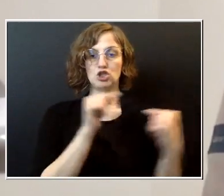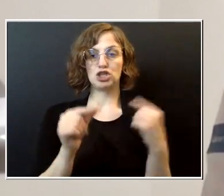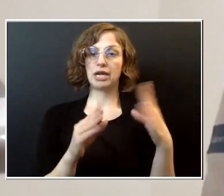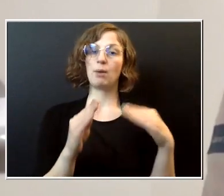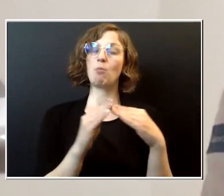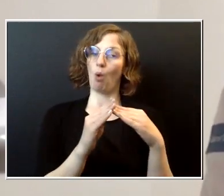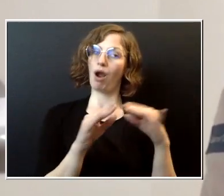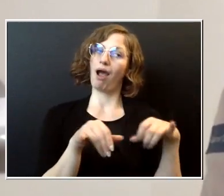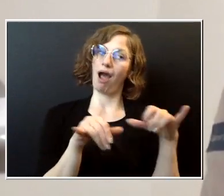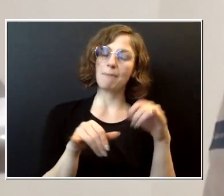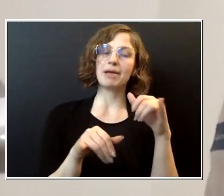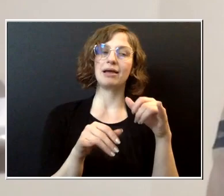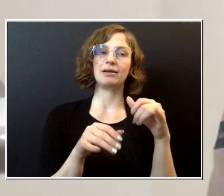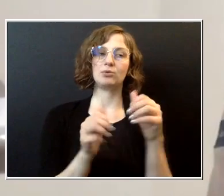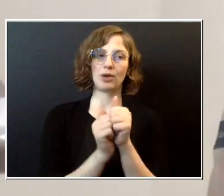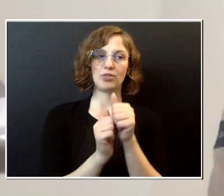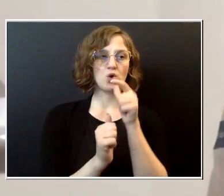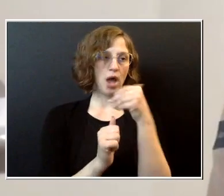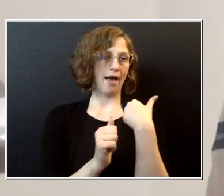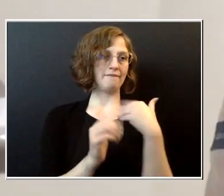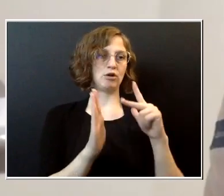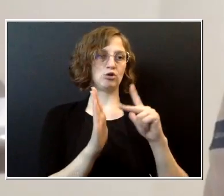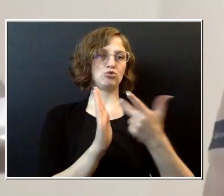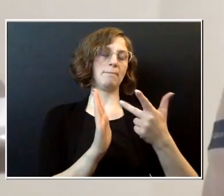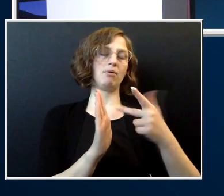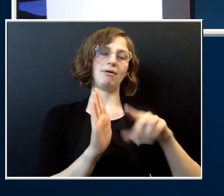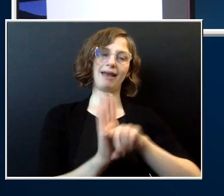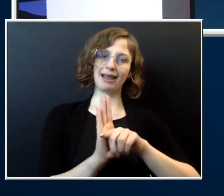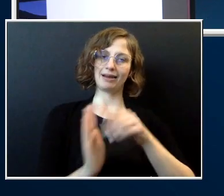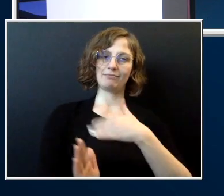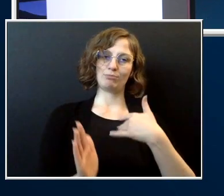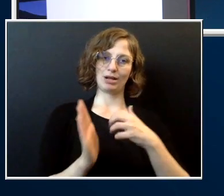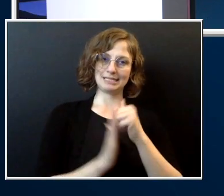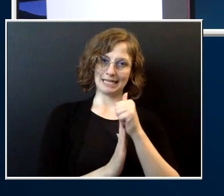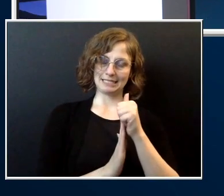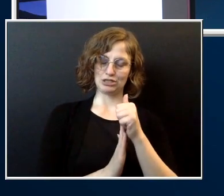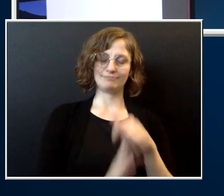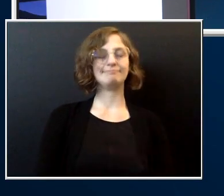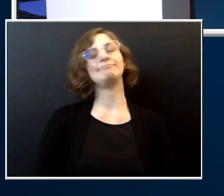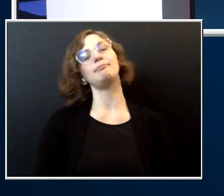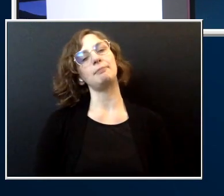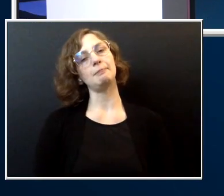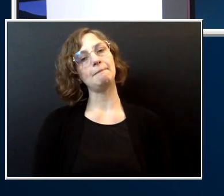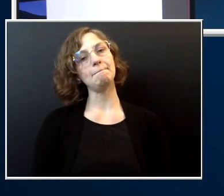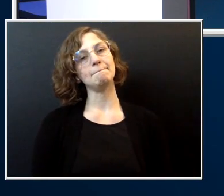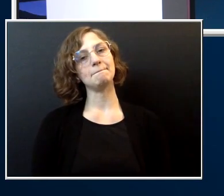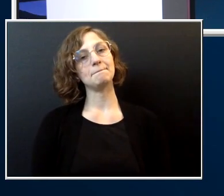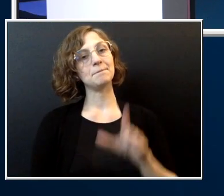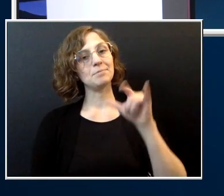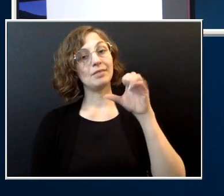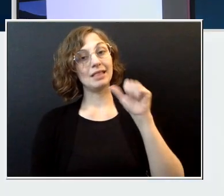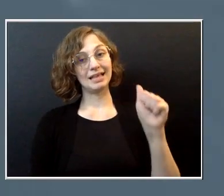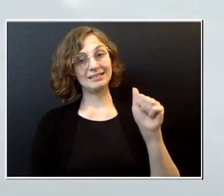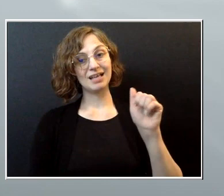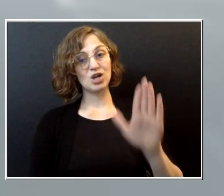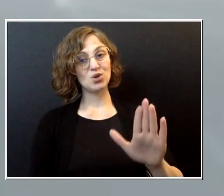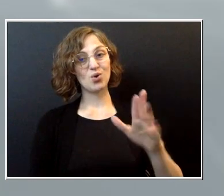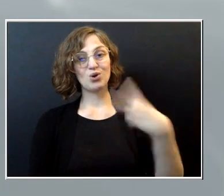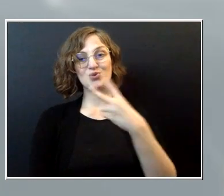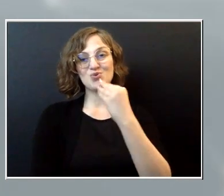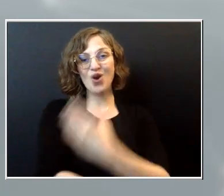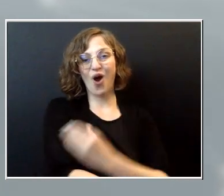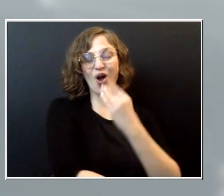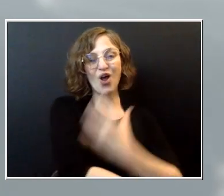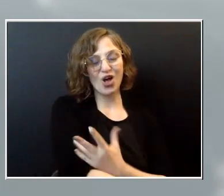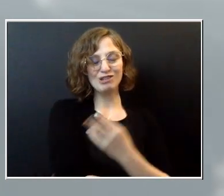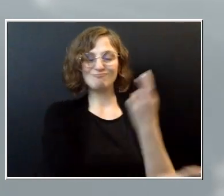negative breast cancer, but we still don't always find it. Lisa, yeah, we know you have two beautiful daughters that are your best friends as well. You